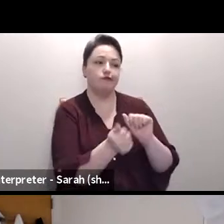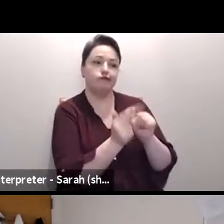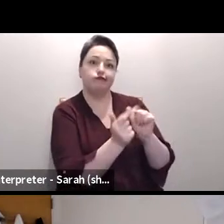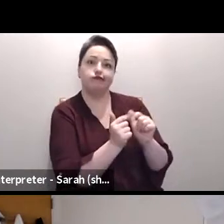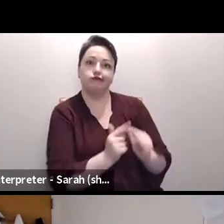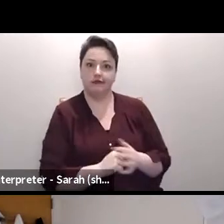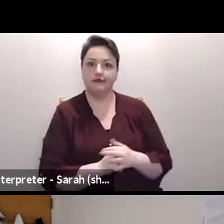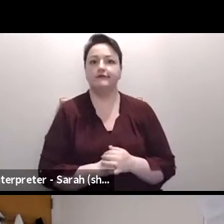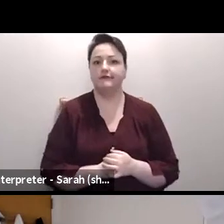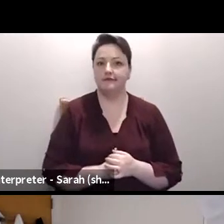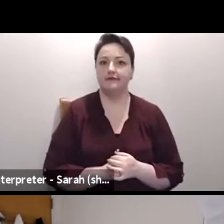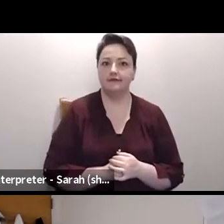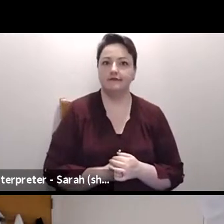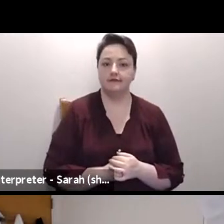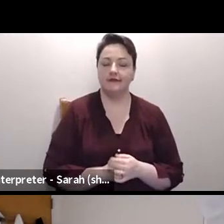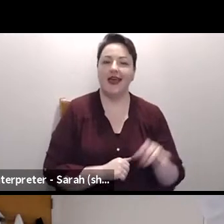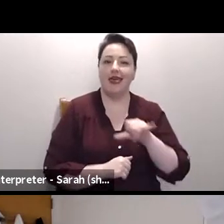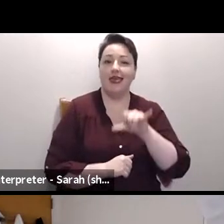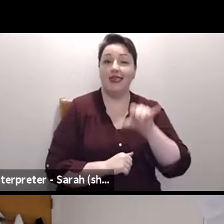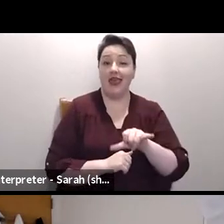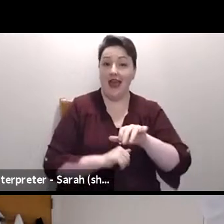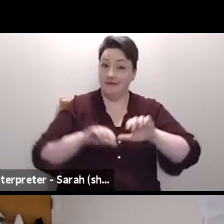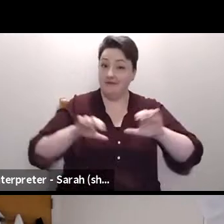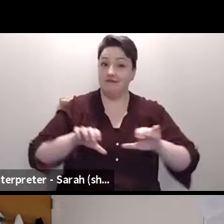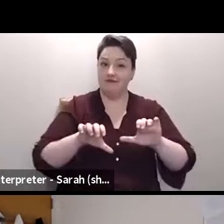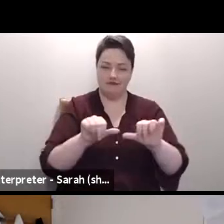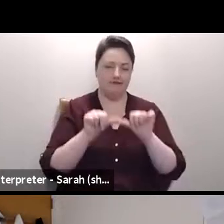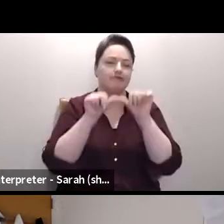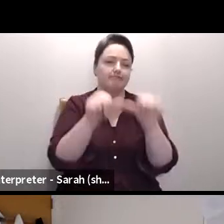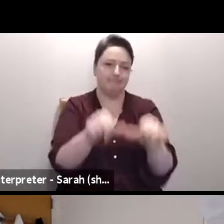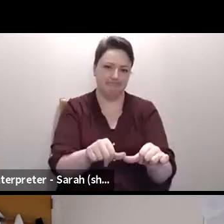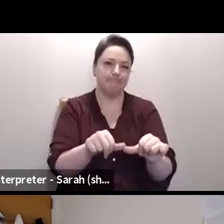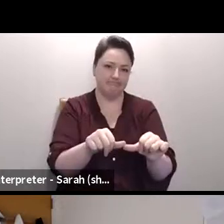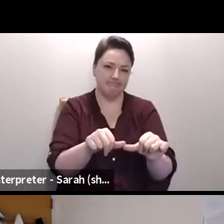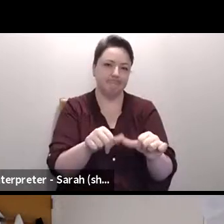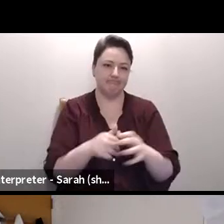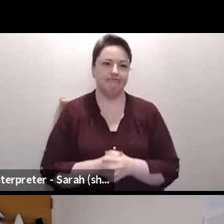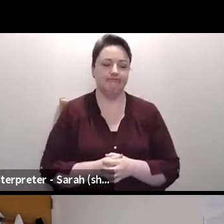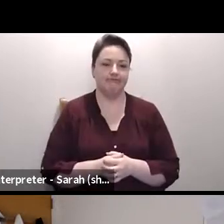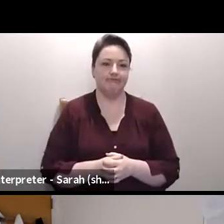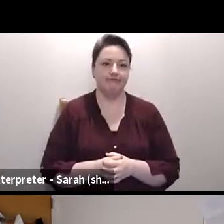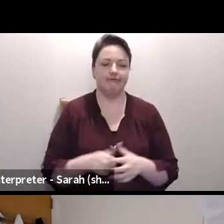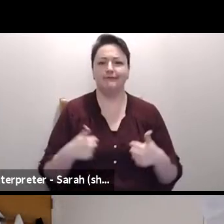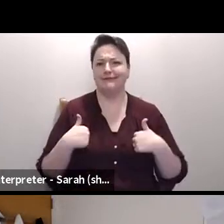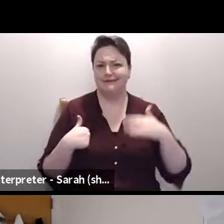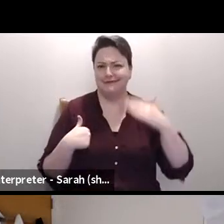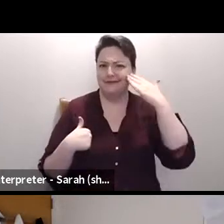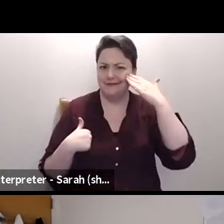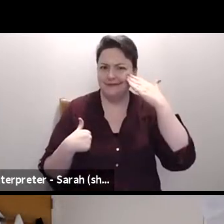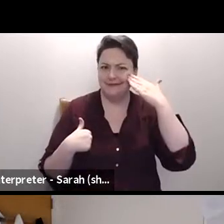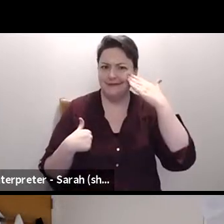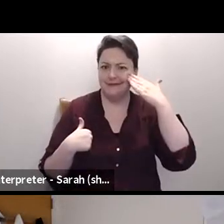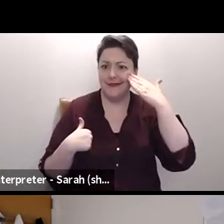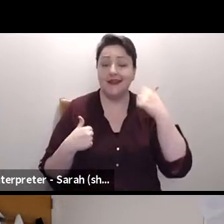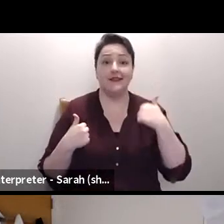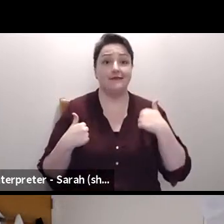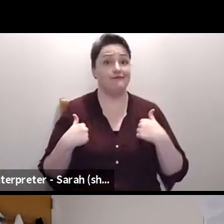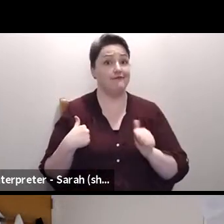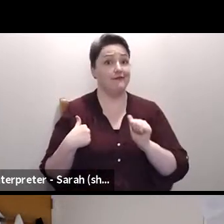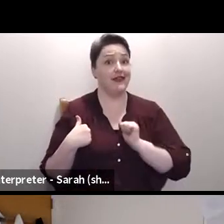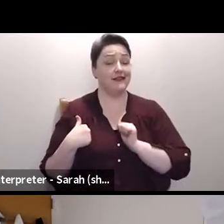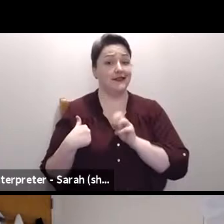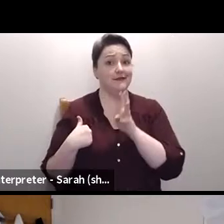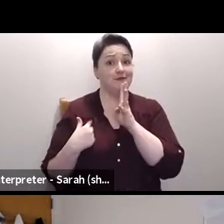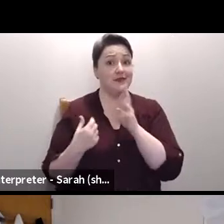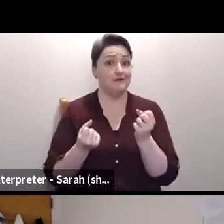So that effort is ongoing, and I know for a fact, being a speaker of multiple languages, it's